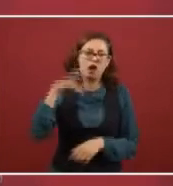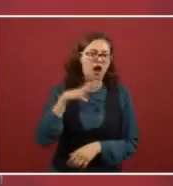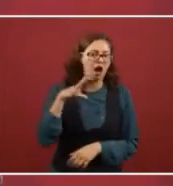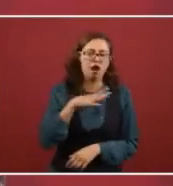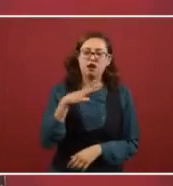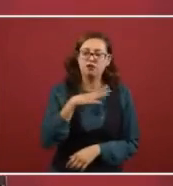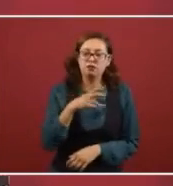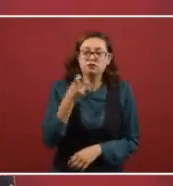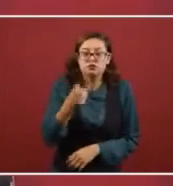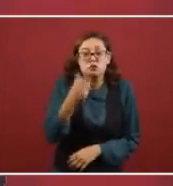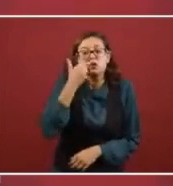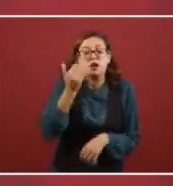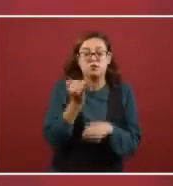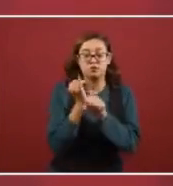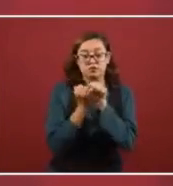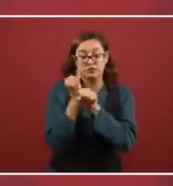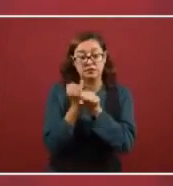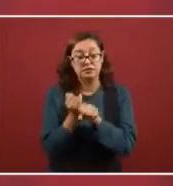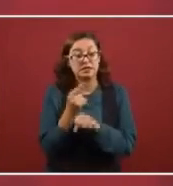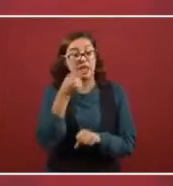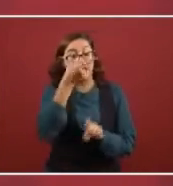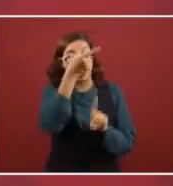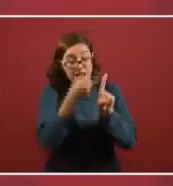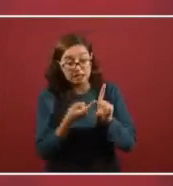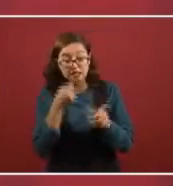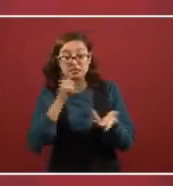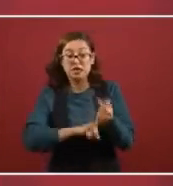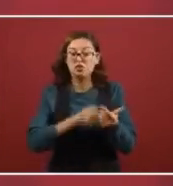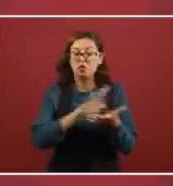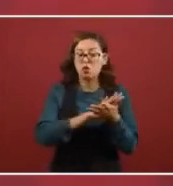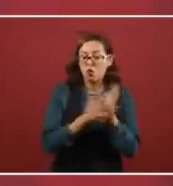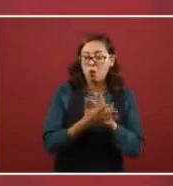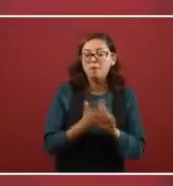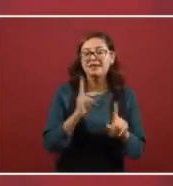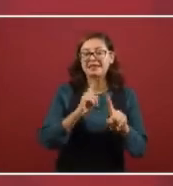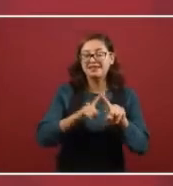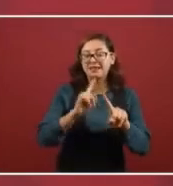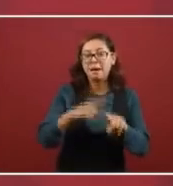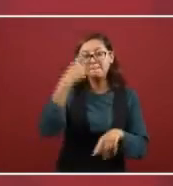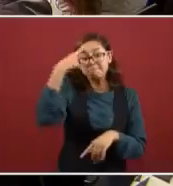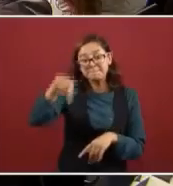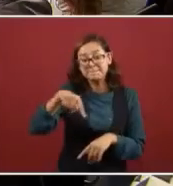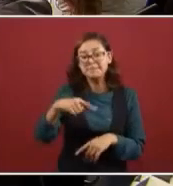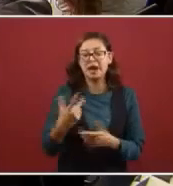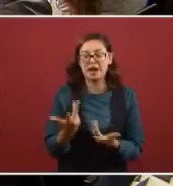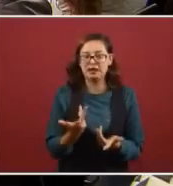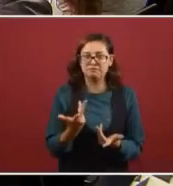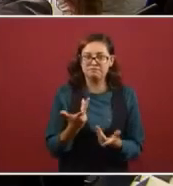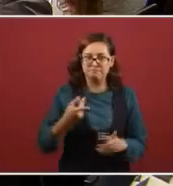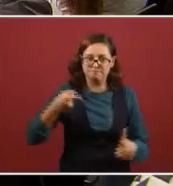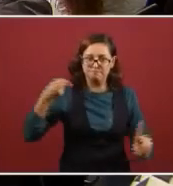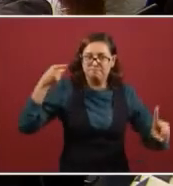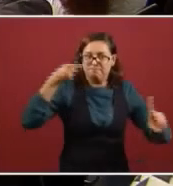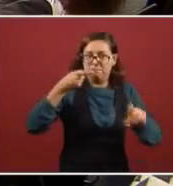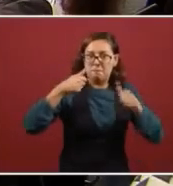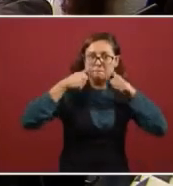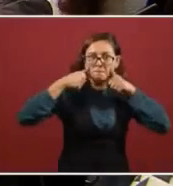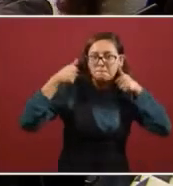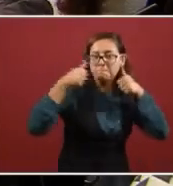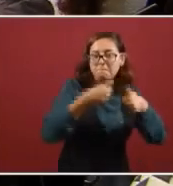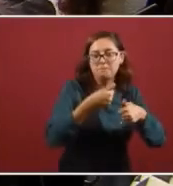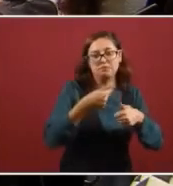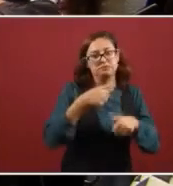want to participate in the investigations to see who's involved, so that we can go to